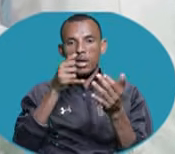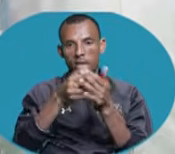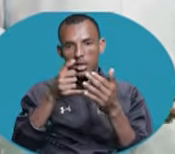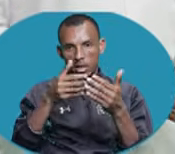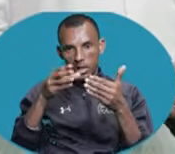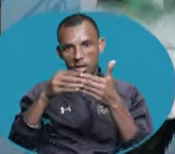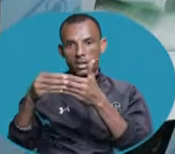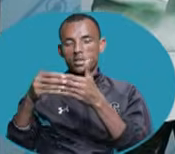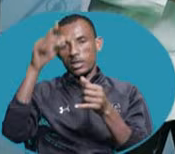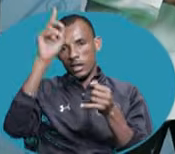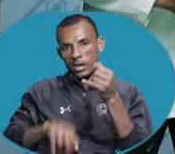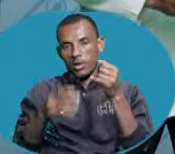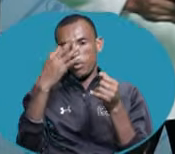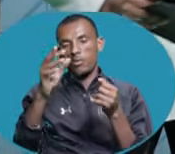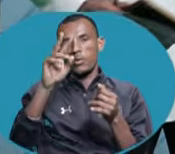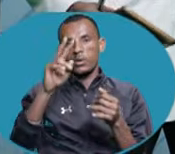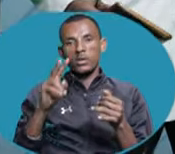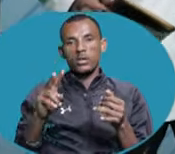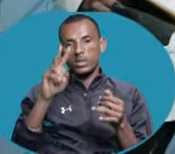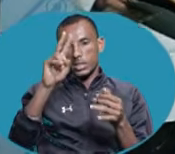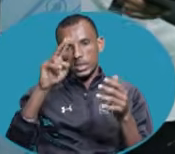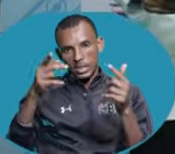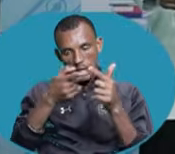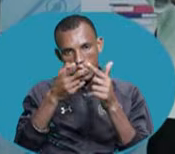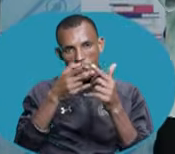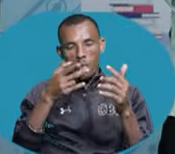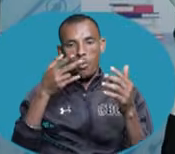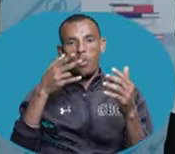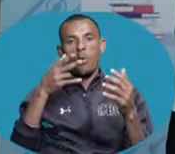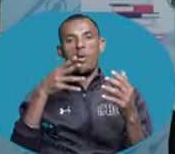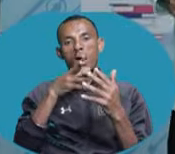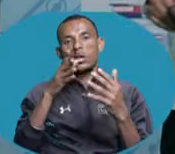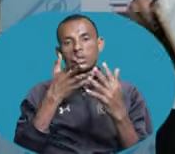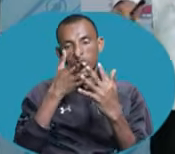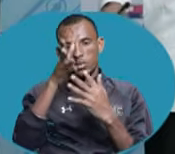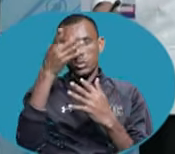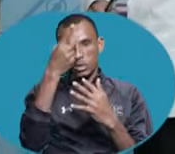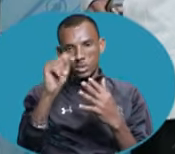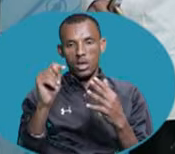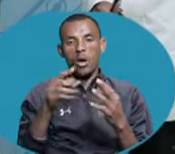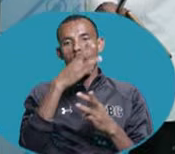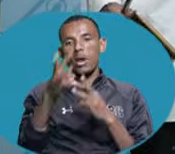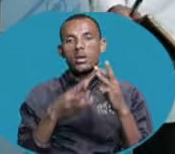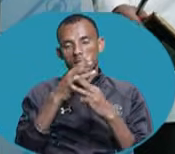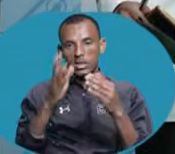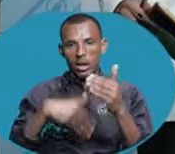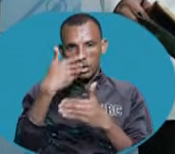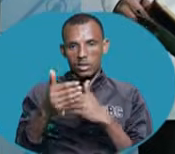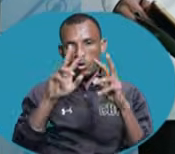student. The next topic, what was the main consequence of the war? Second World War